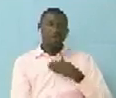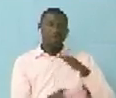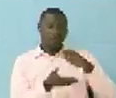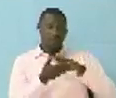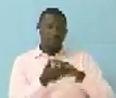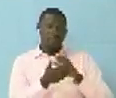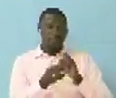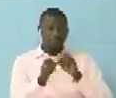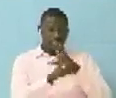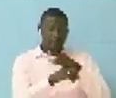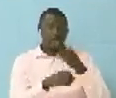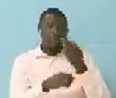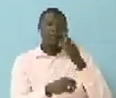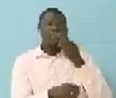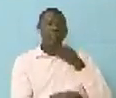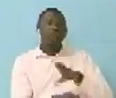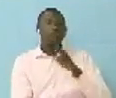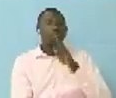Yes, they were sent by him.